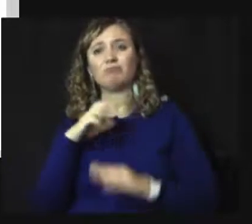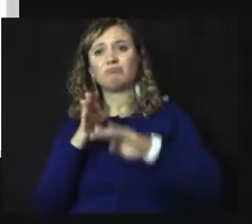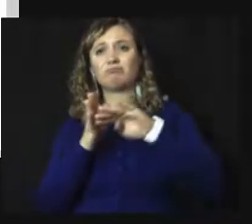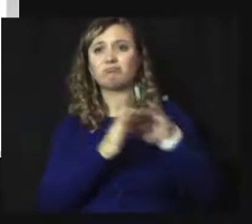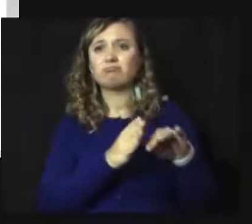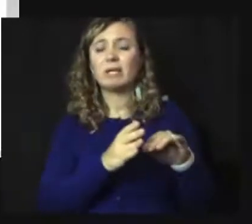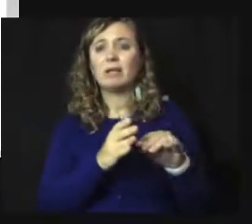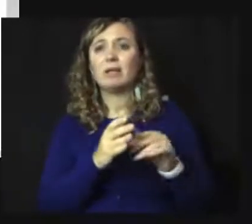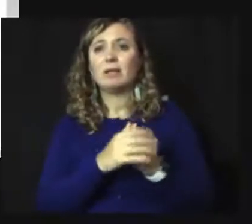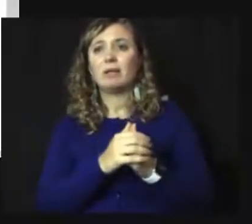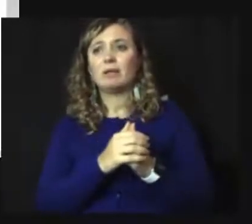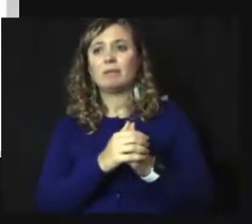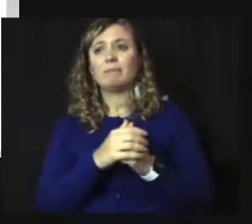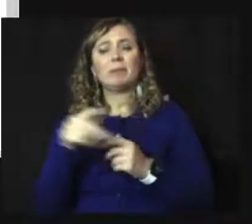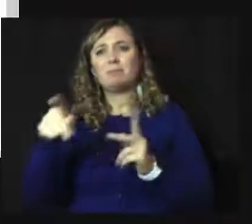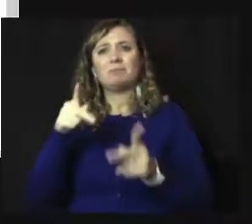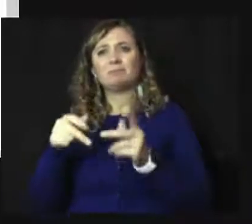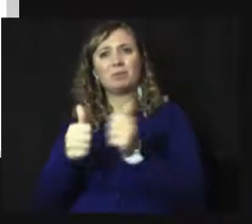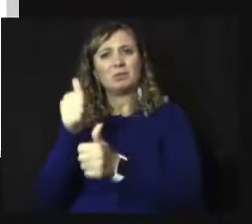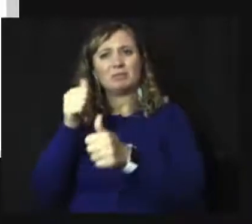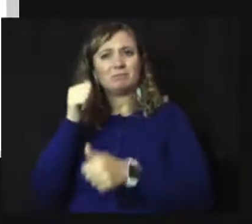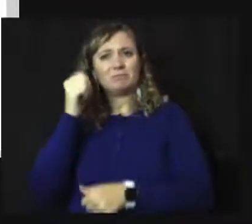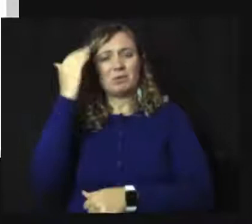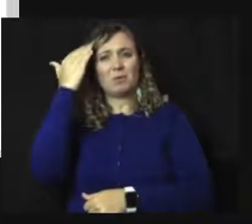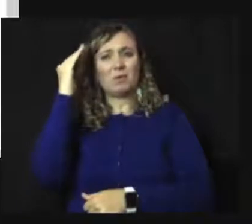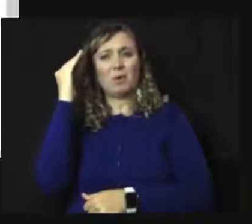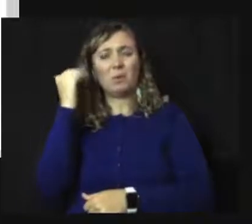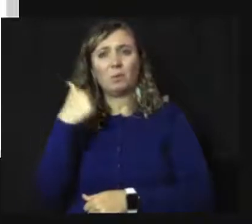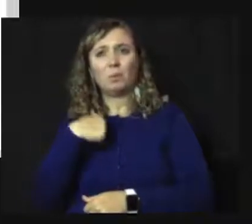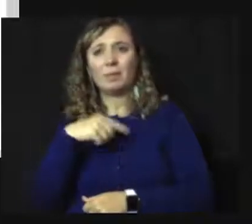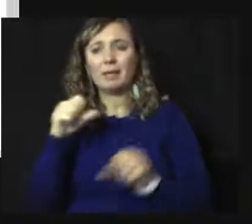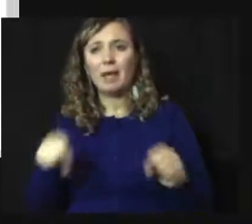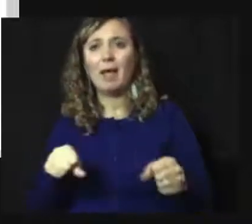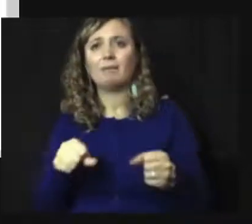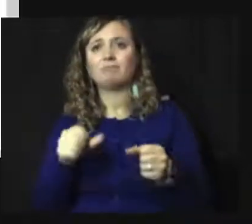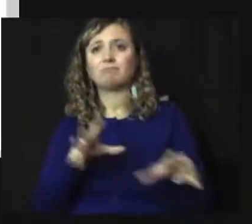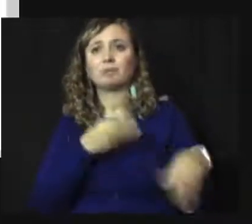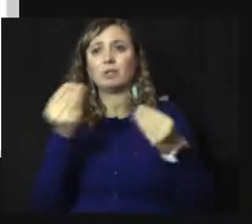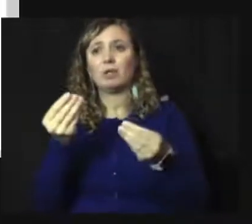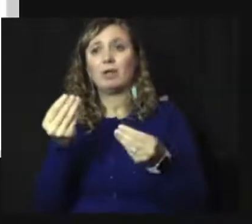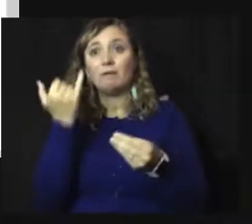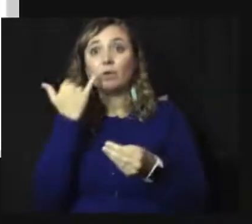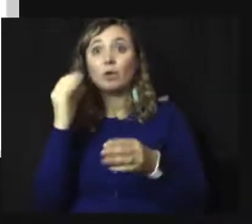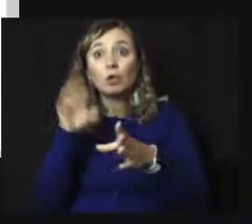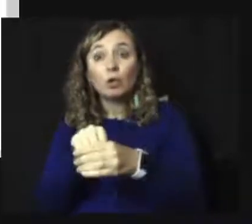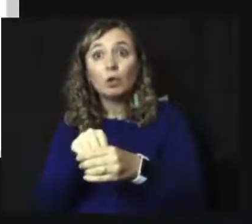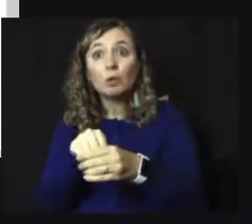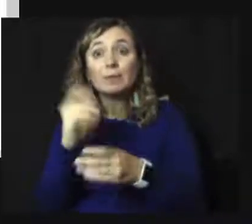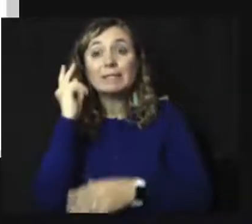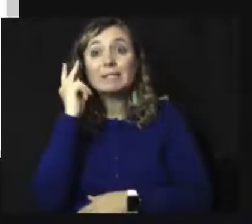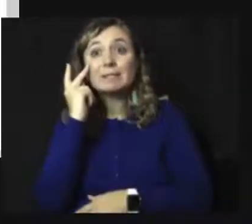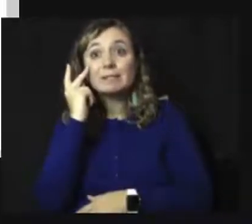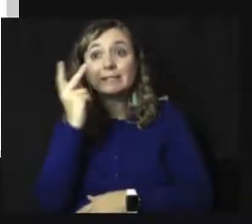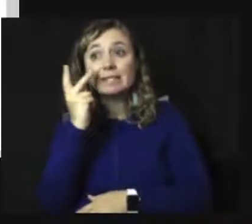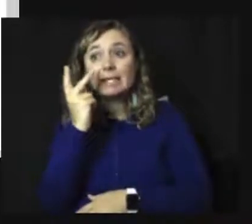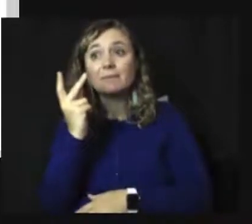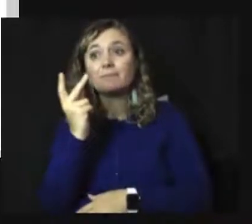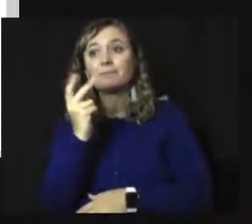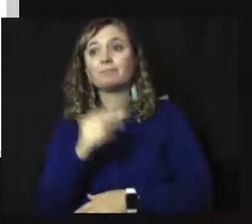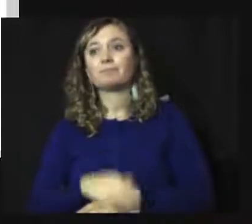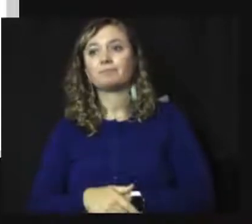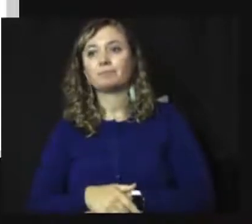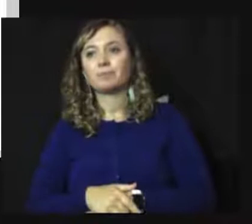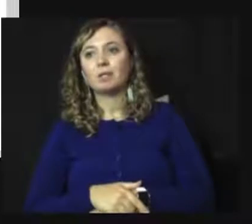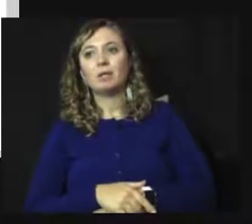contribution to make. Include us, and you will see that we have so much to give. To anyone who wishes to represent